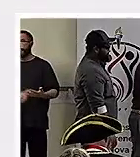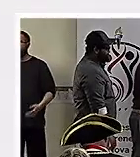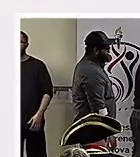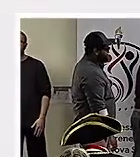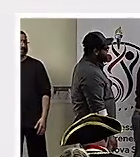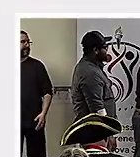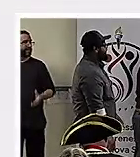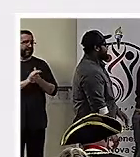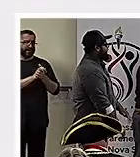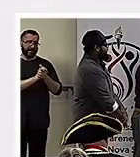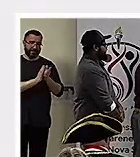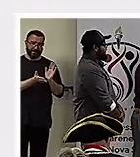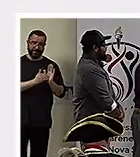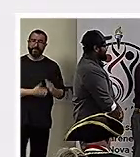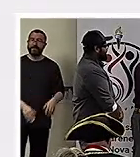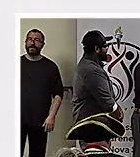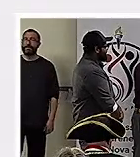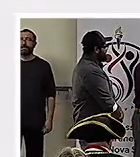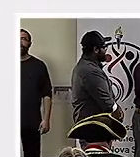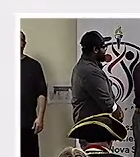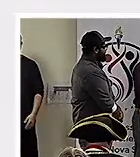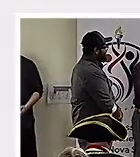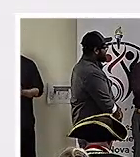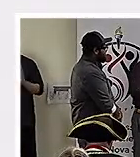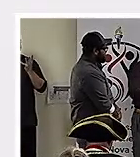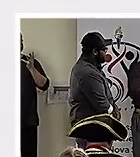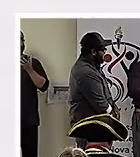Congratulations again. You're welcome.